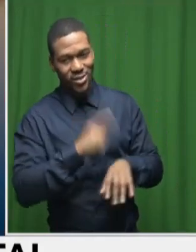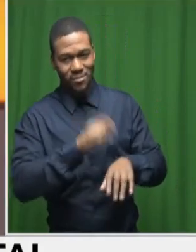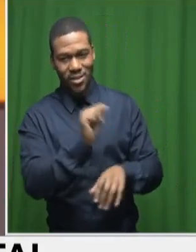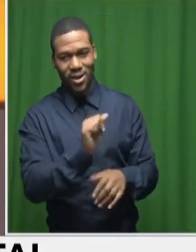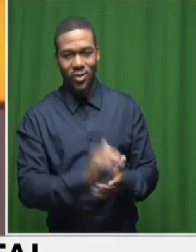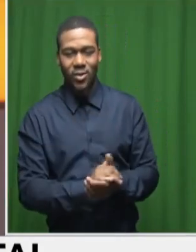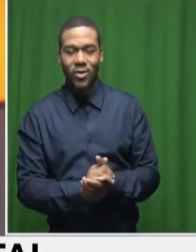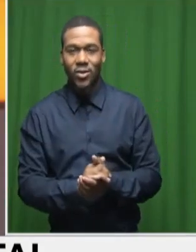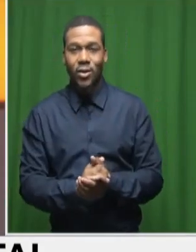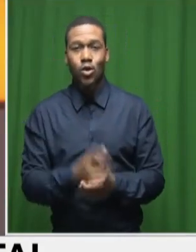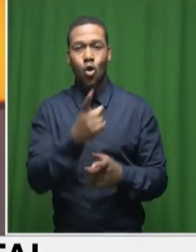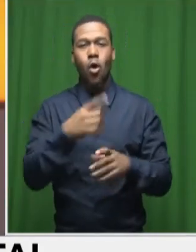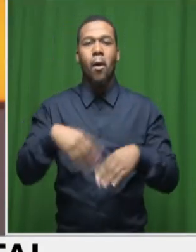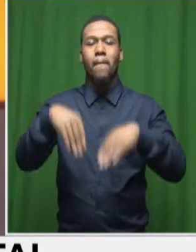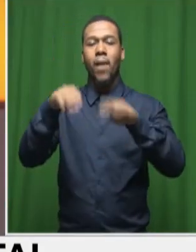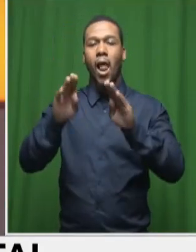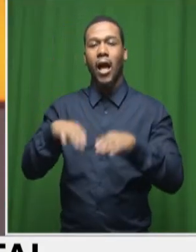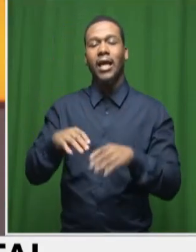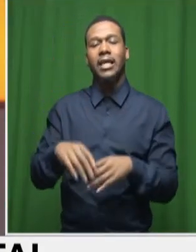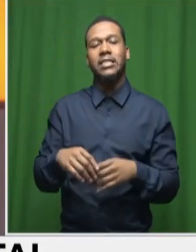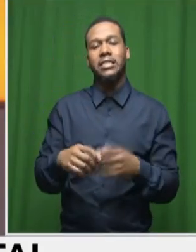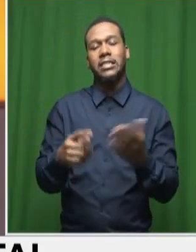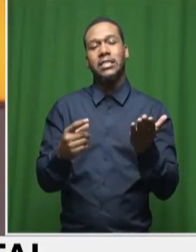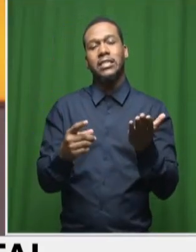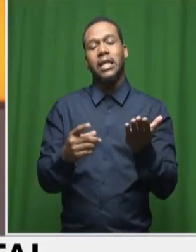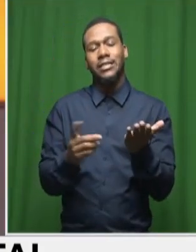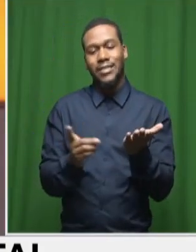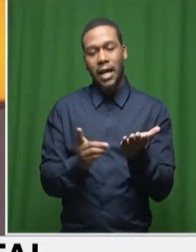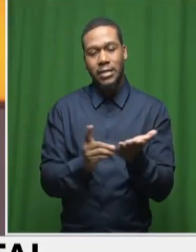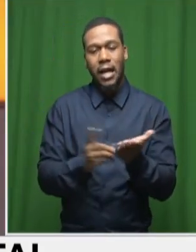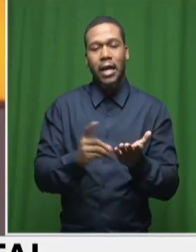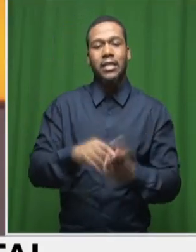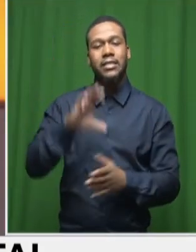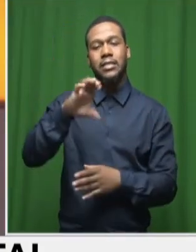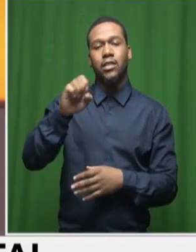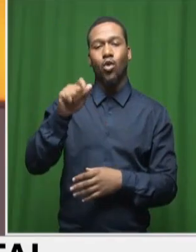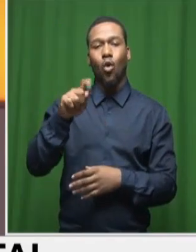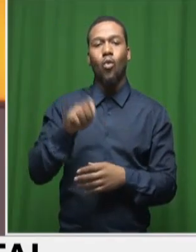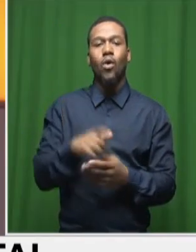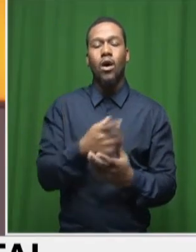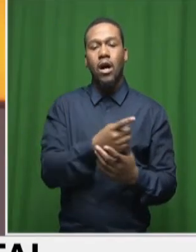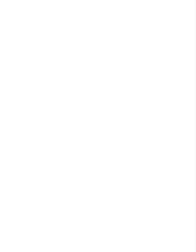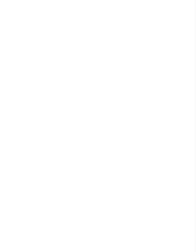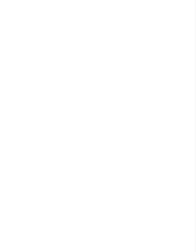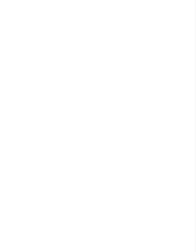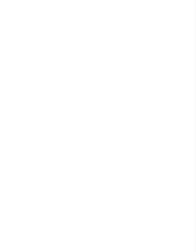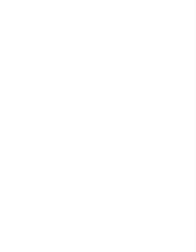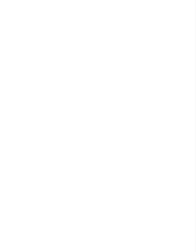Well, that was Blankett Tech CEO Zakheni Ngubo speaking to us about the Syafunda platform.